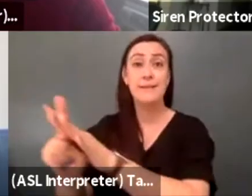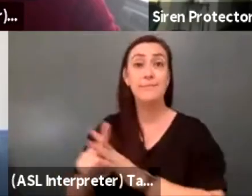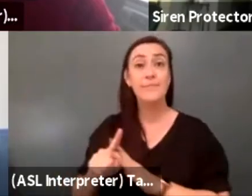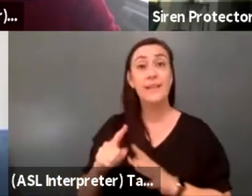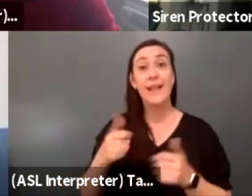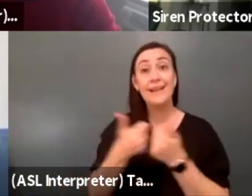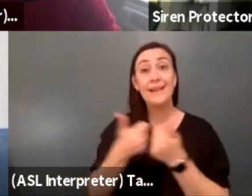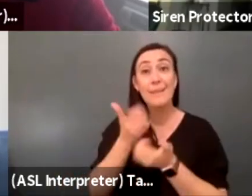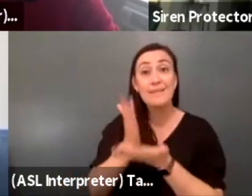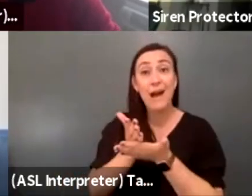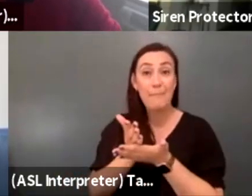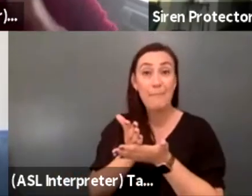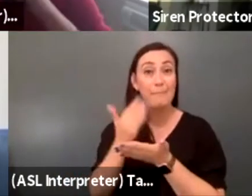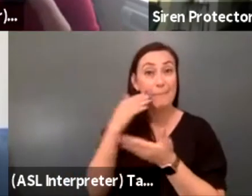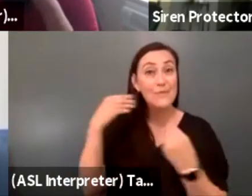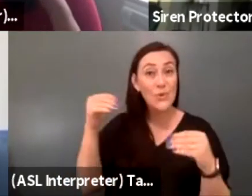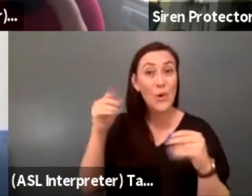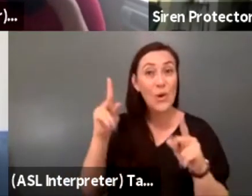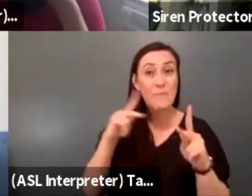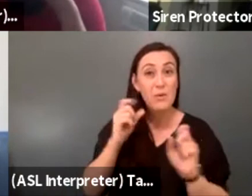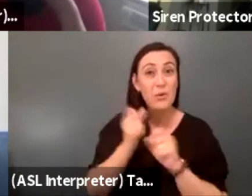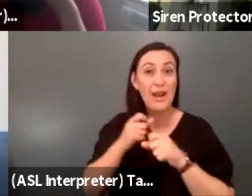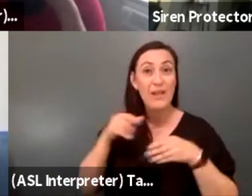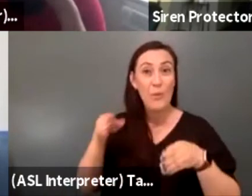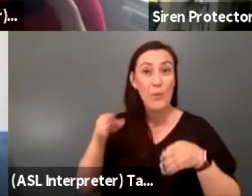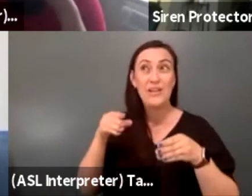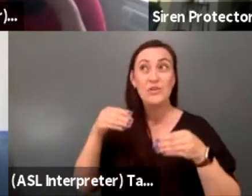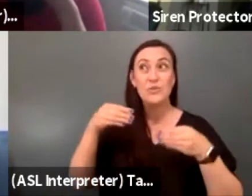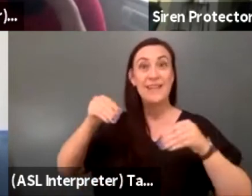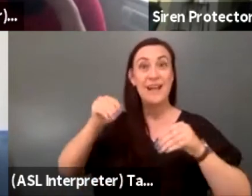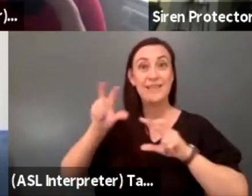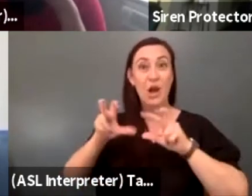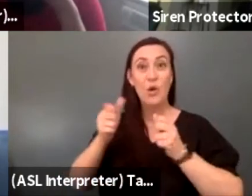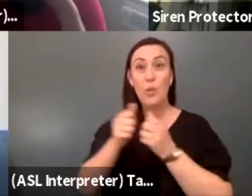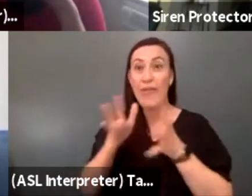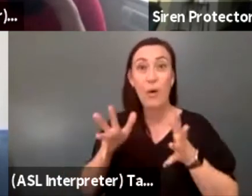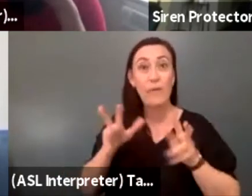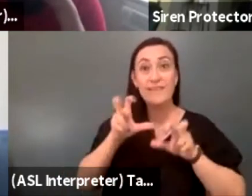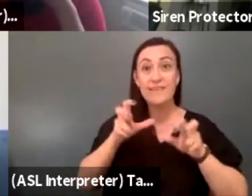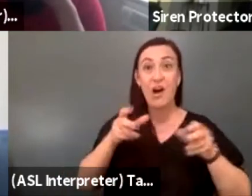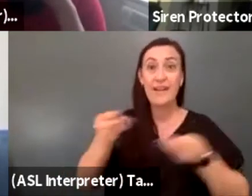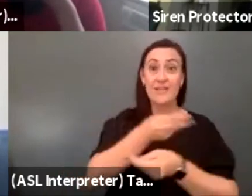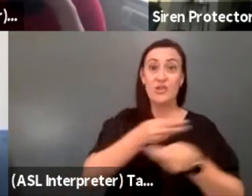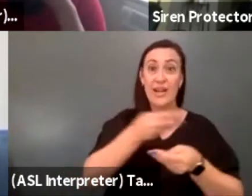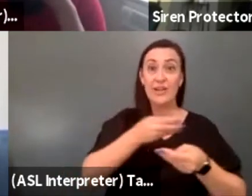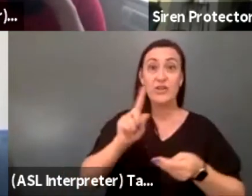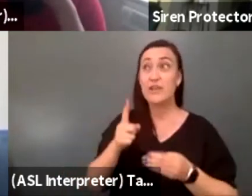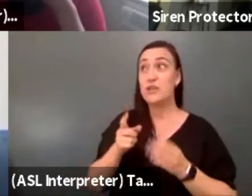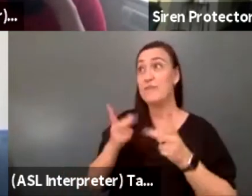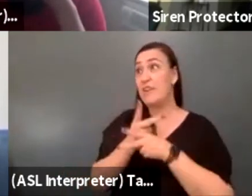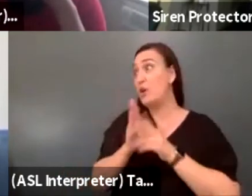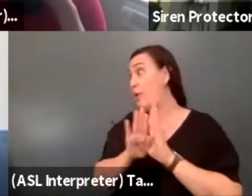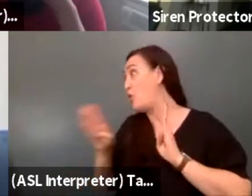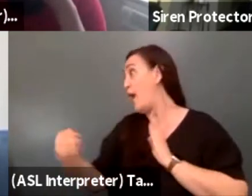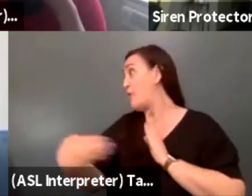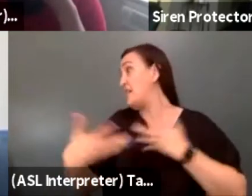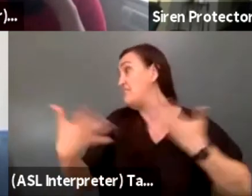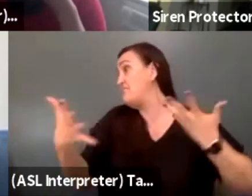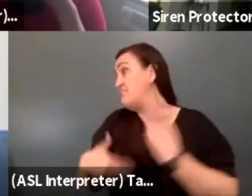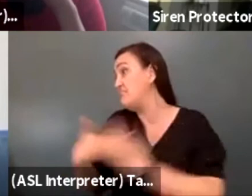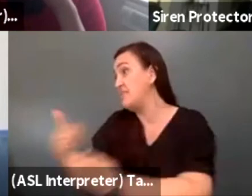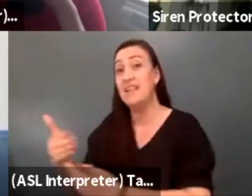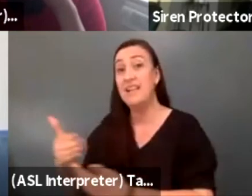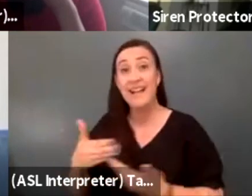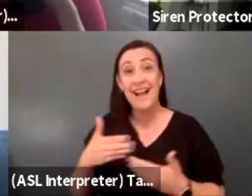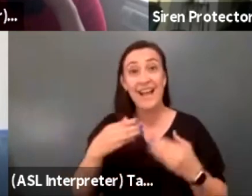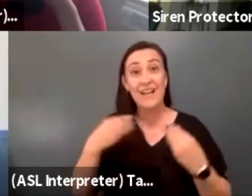GameStop, when the people created like the way to sell stock without having to go through the stock exchange, like they just figured out how to go around it, and they like made a store that was closing down,